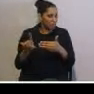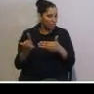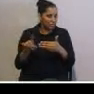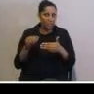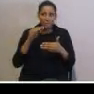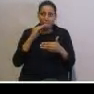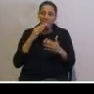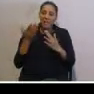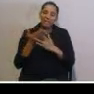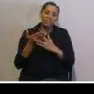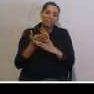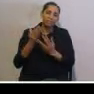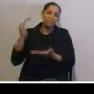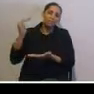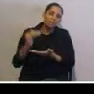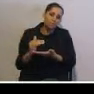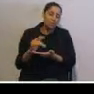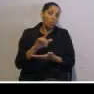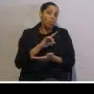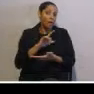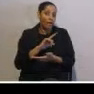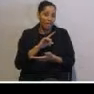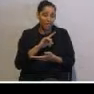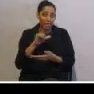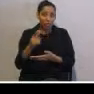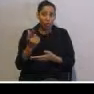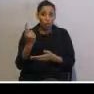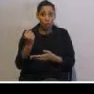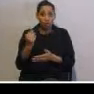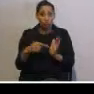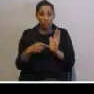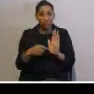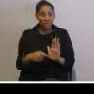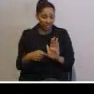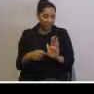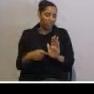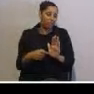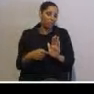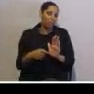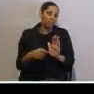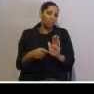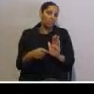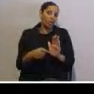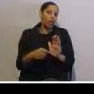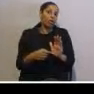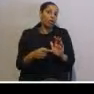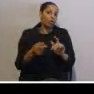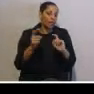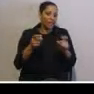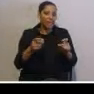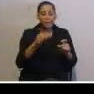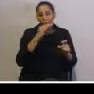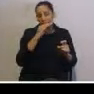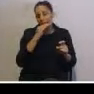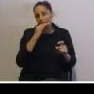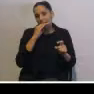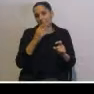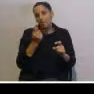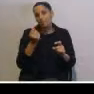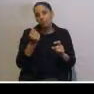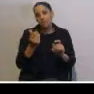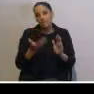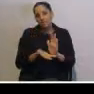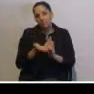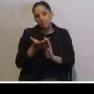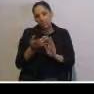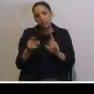access. Why? Because when you go cost reflective quickly, you actually sharpen the increase of the prices and you